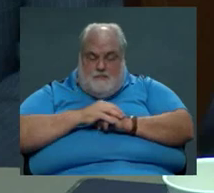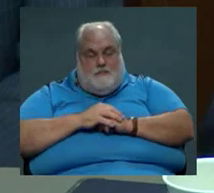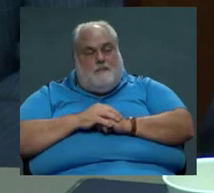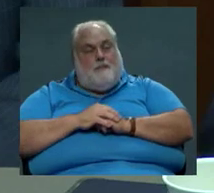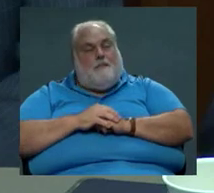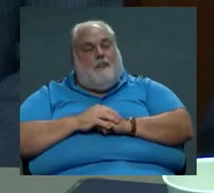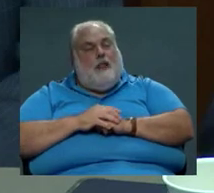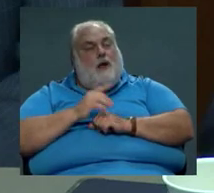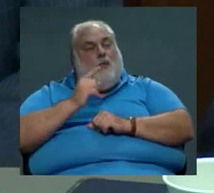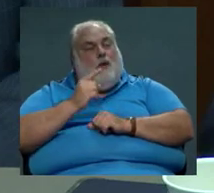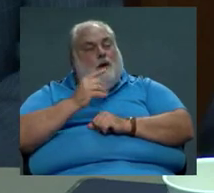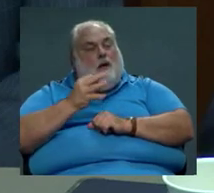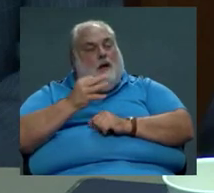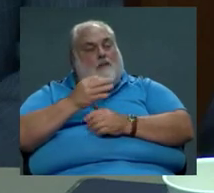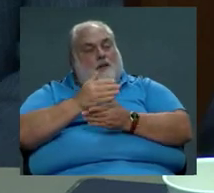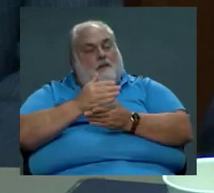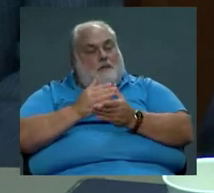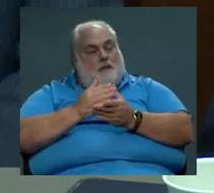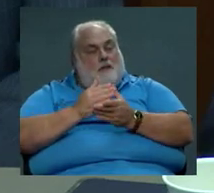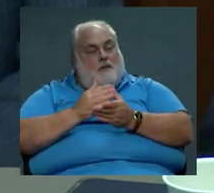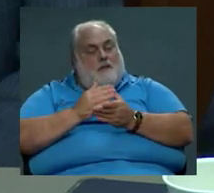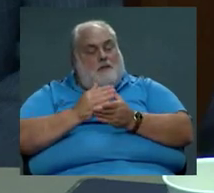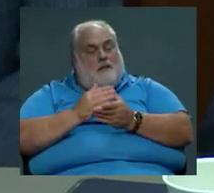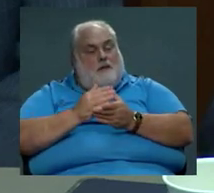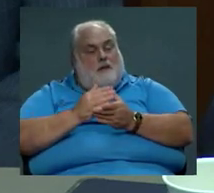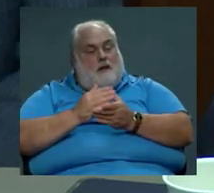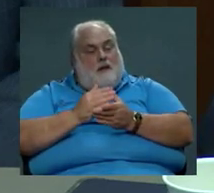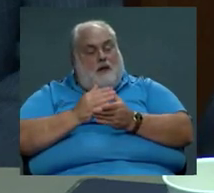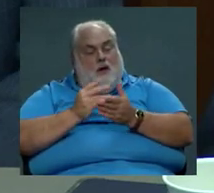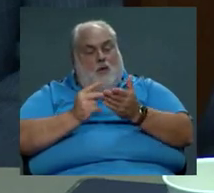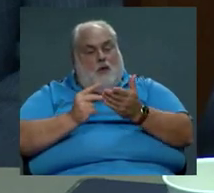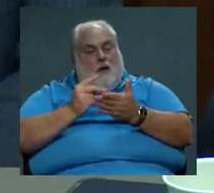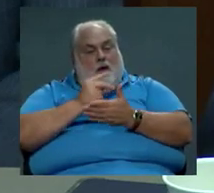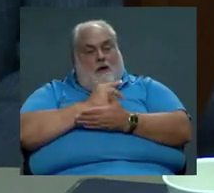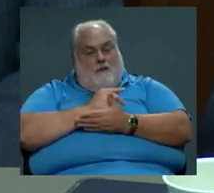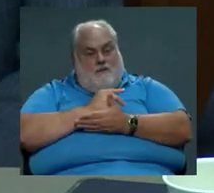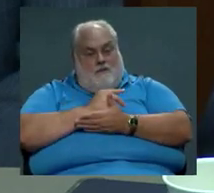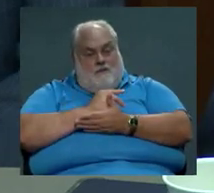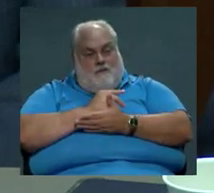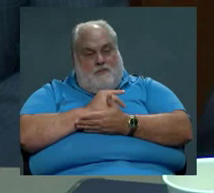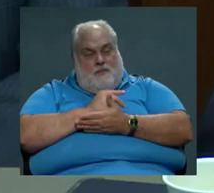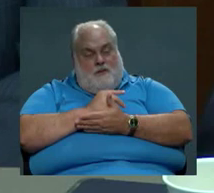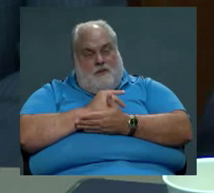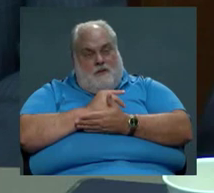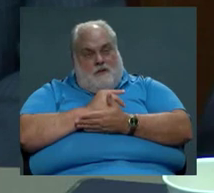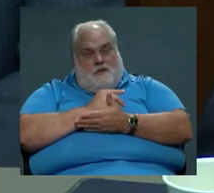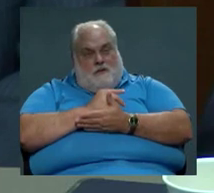one of the components, one of the aspects of this review,